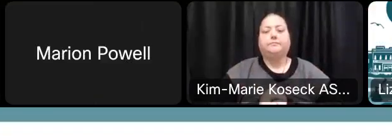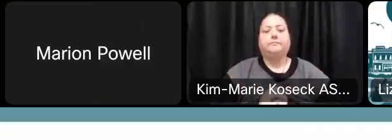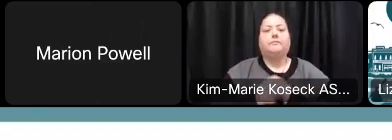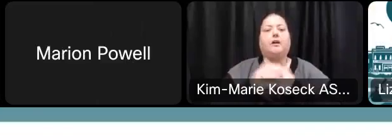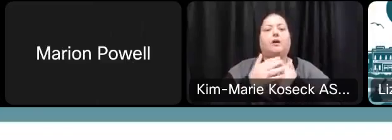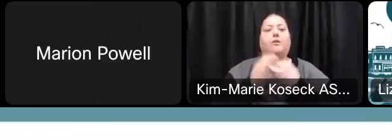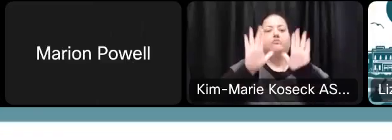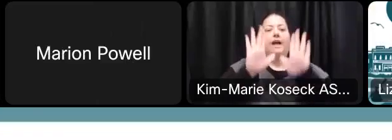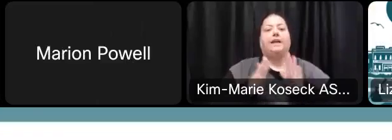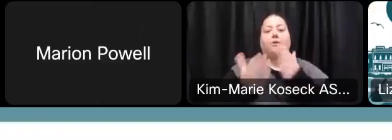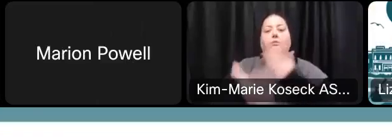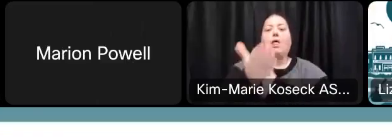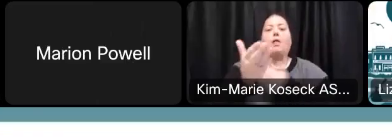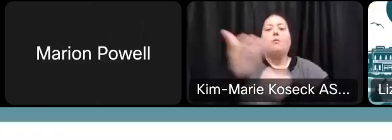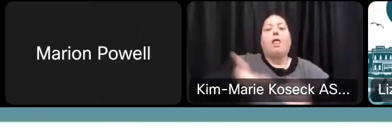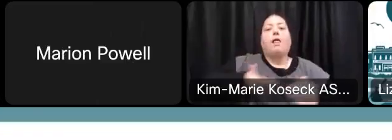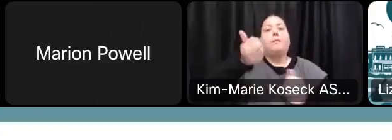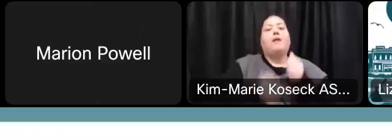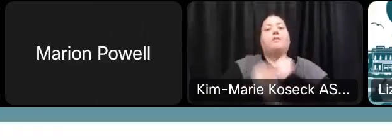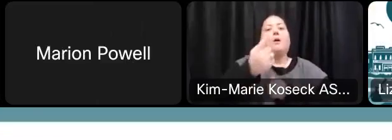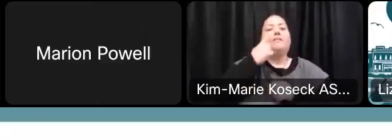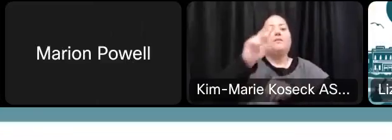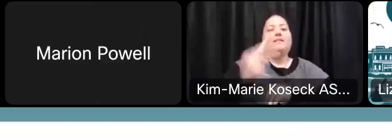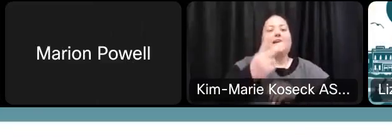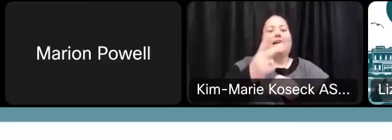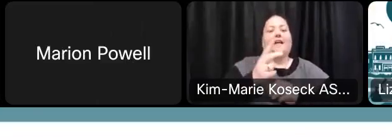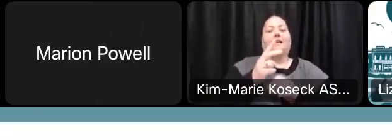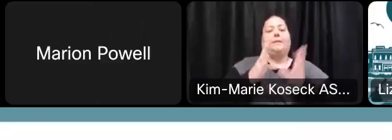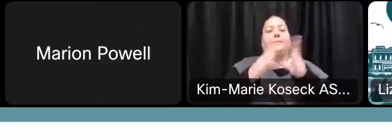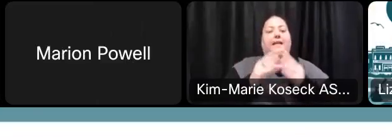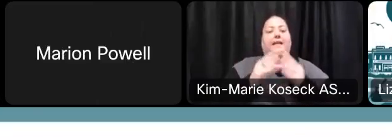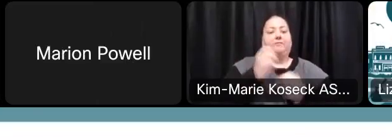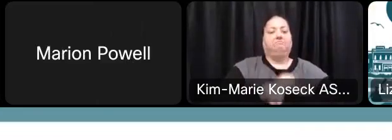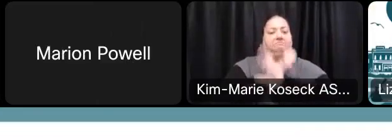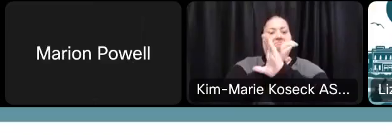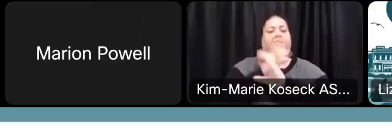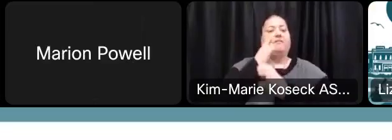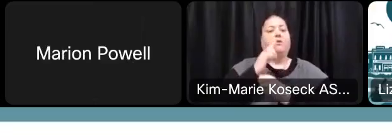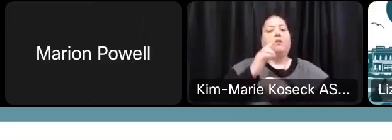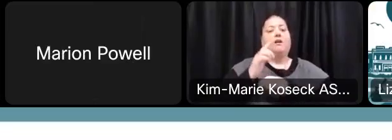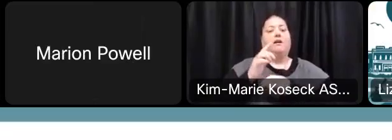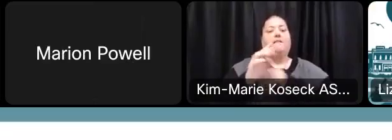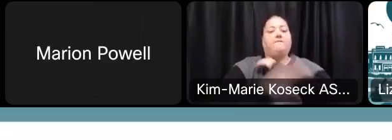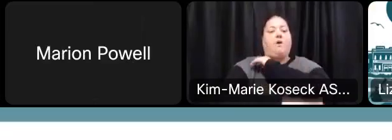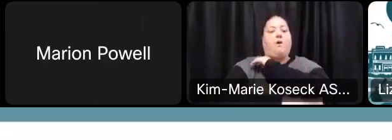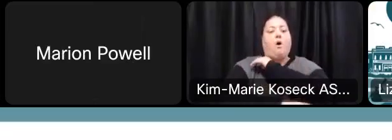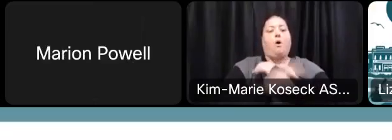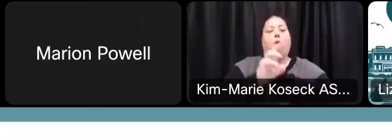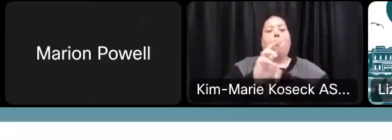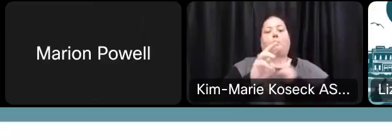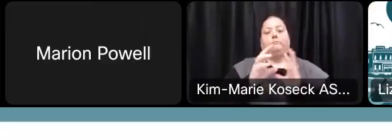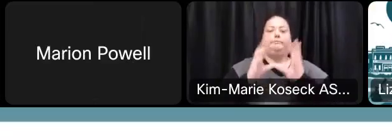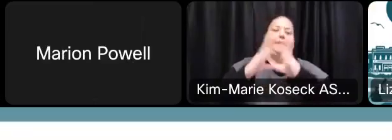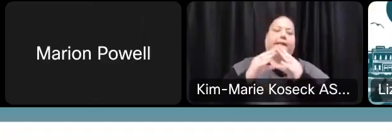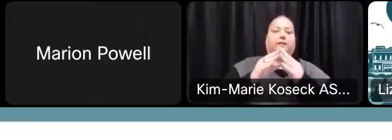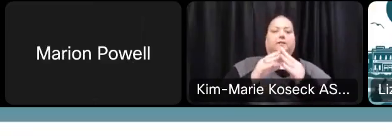Great. Well, welcome everyone to the second webinar as a part of our Fall Resiliency webinar series.